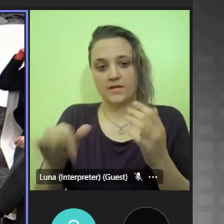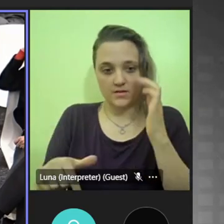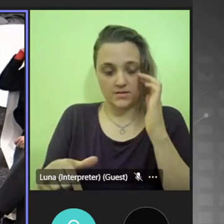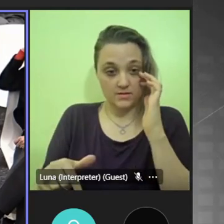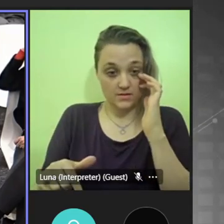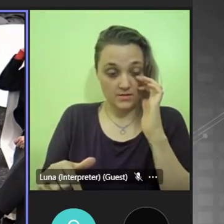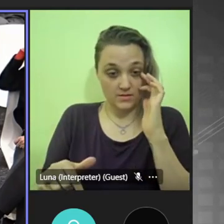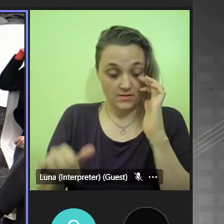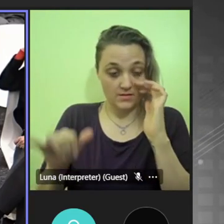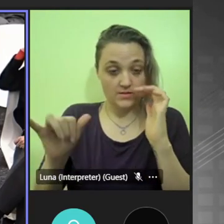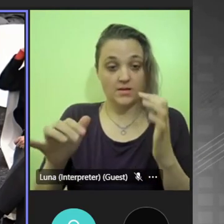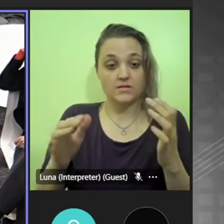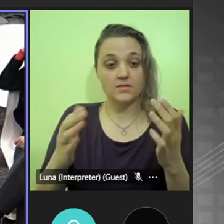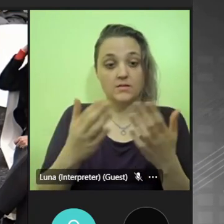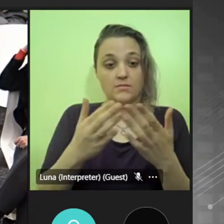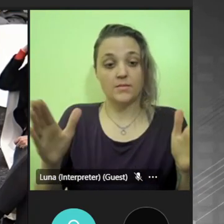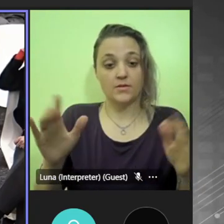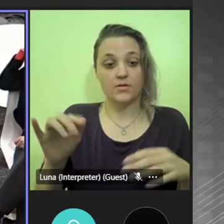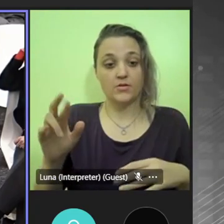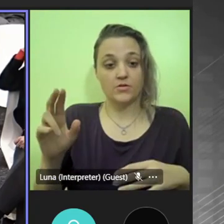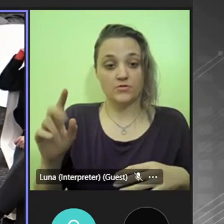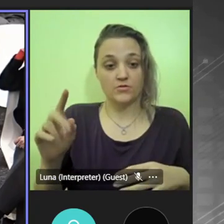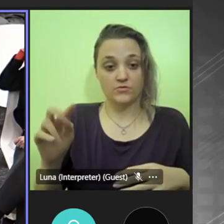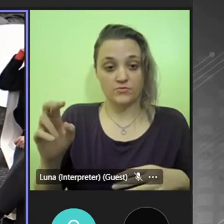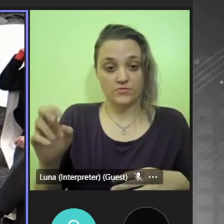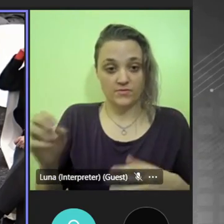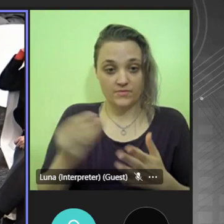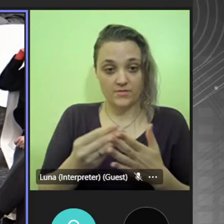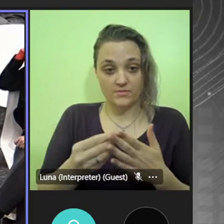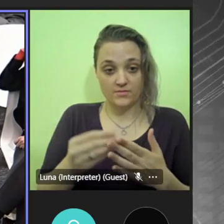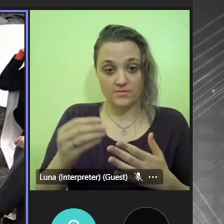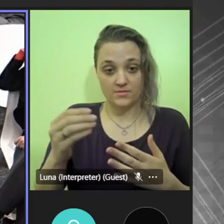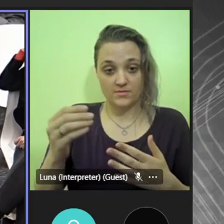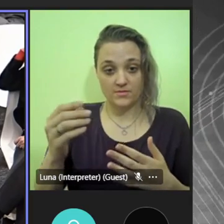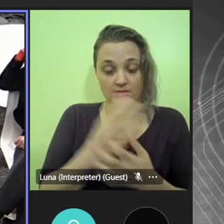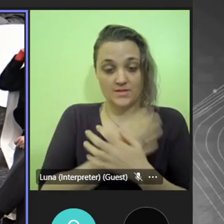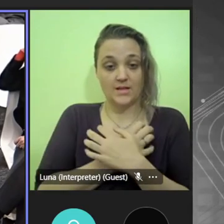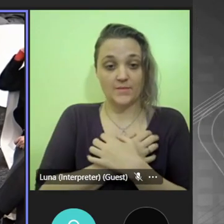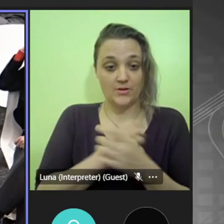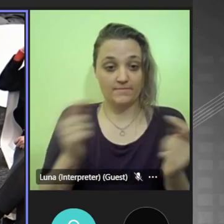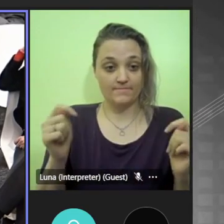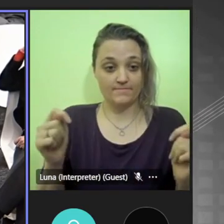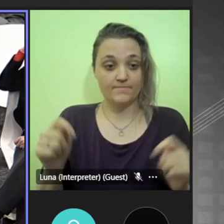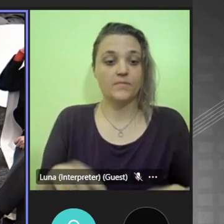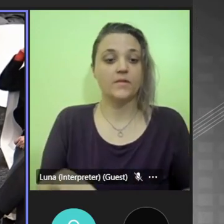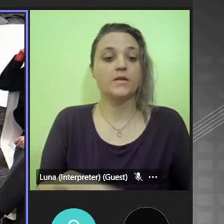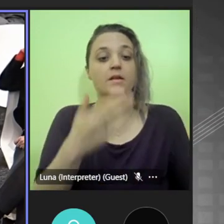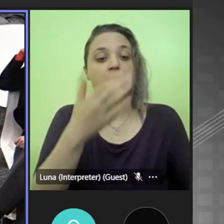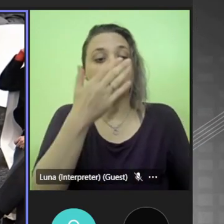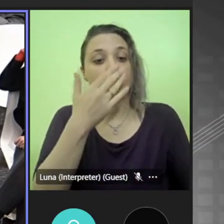follow up on stuff like this? But that's the public art street sign. Teddy bear.